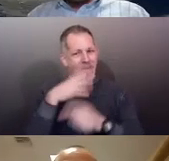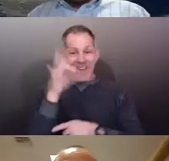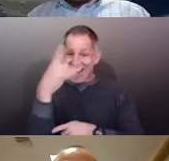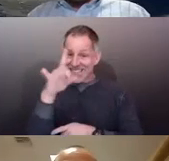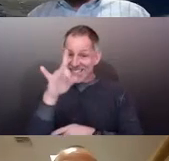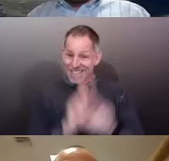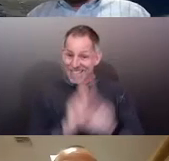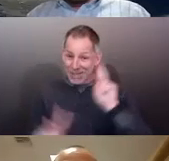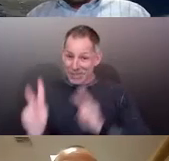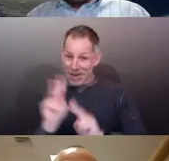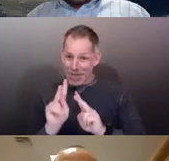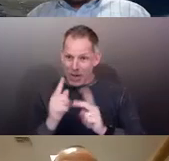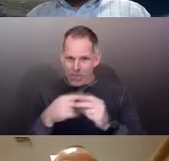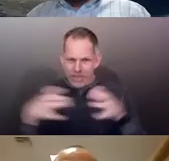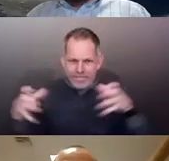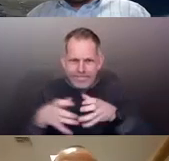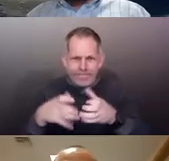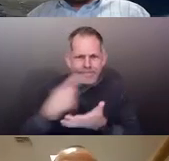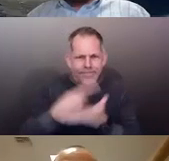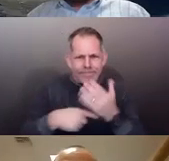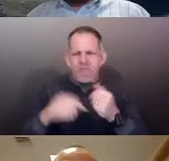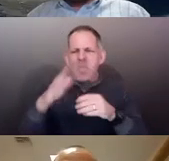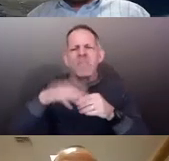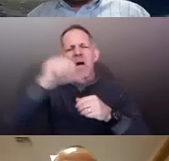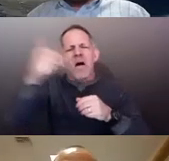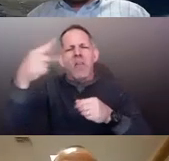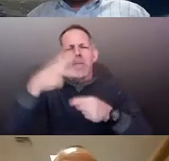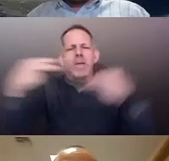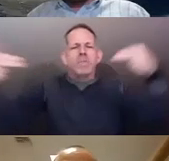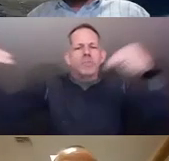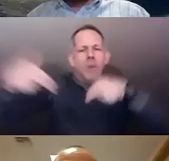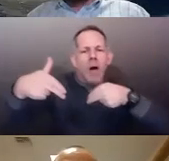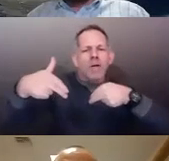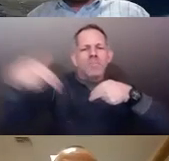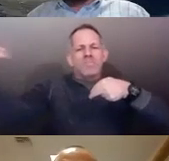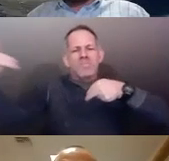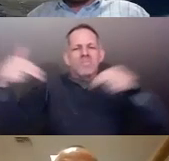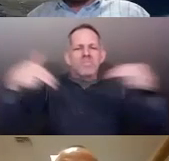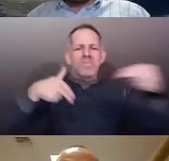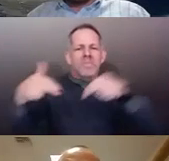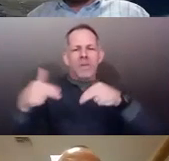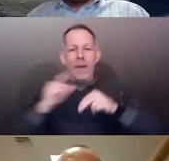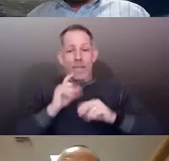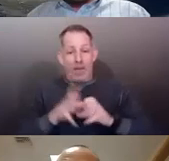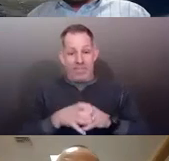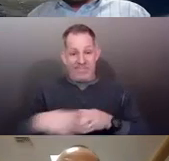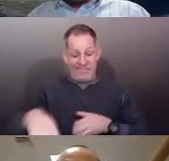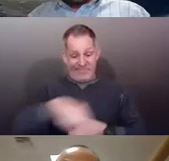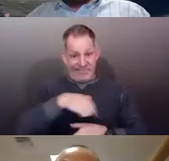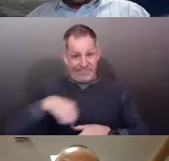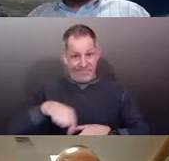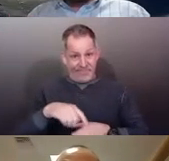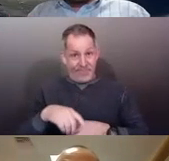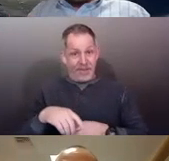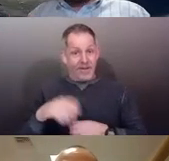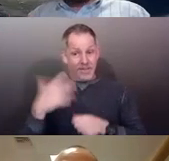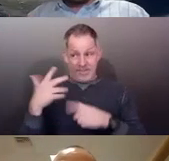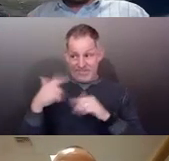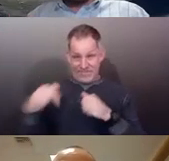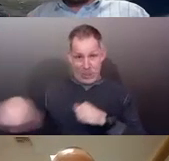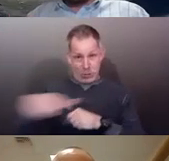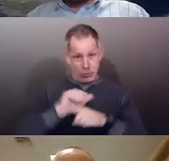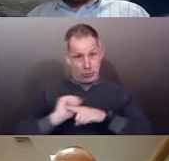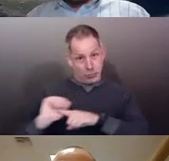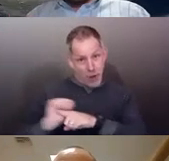also completed our state mandated comprehensive emergency management plan update, our hazard mitigation